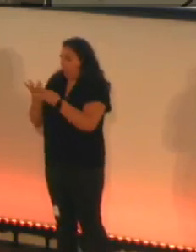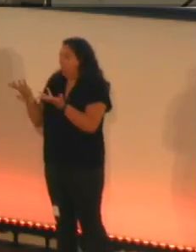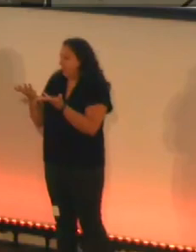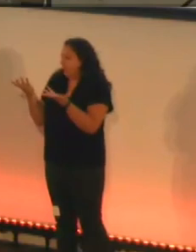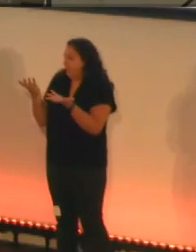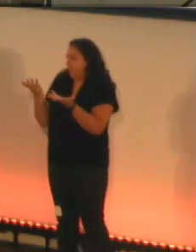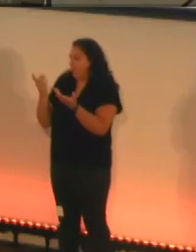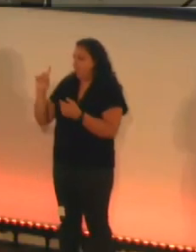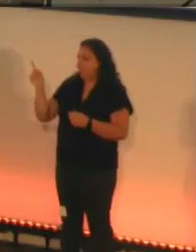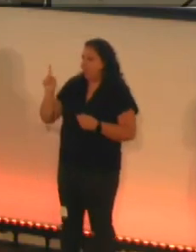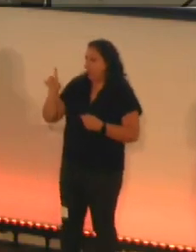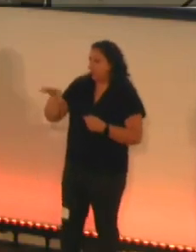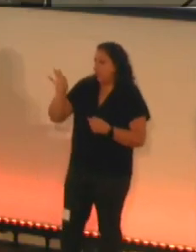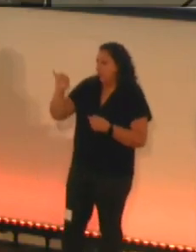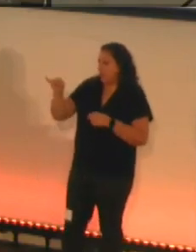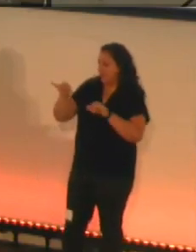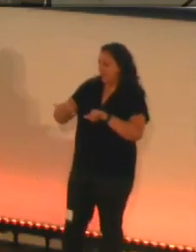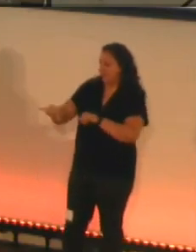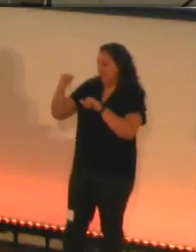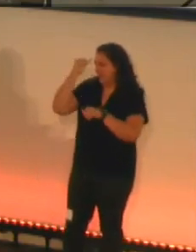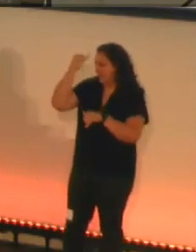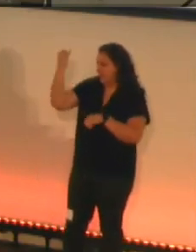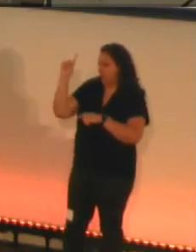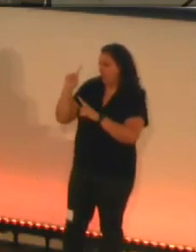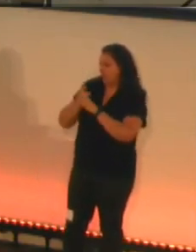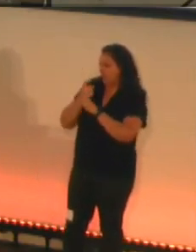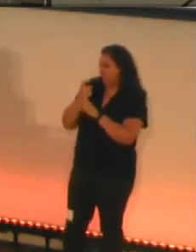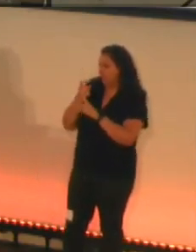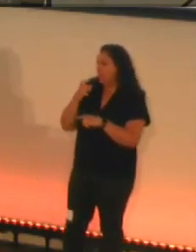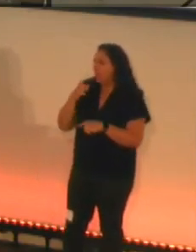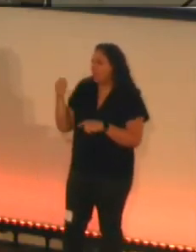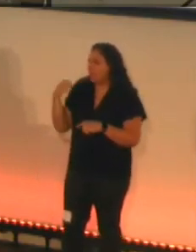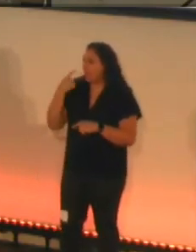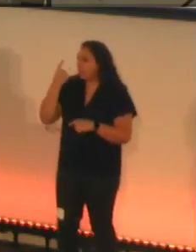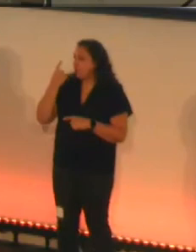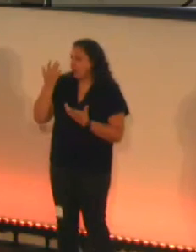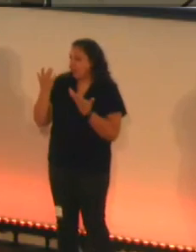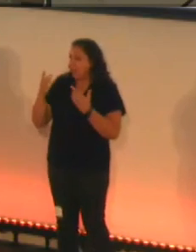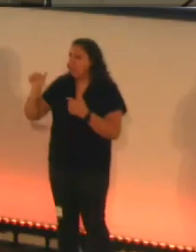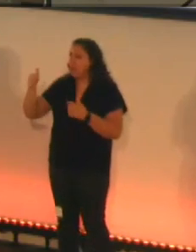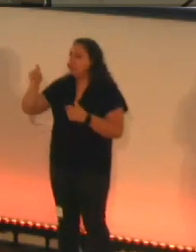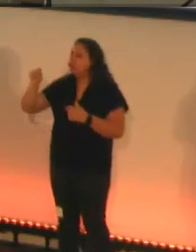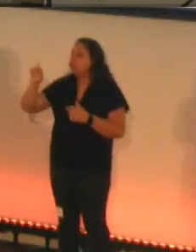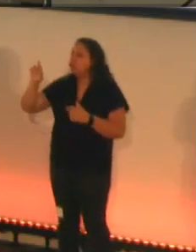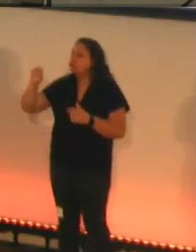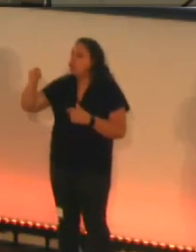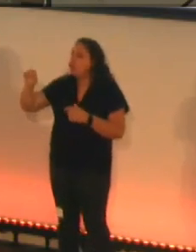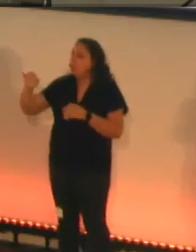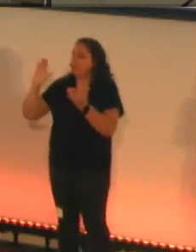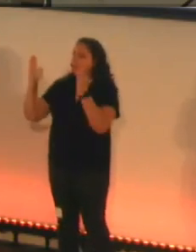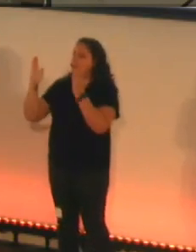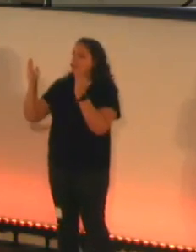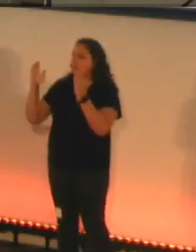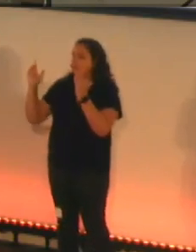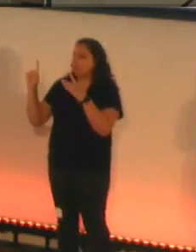where did you find that commonality was stemming from, and were there any other kind of trope analogies that people kind of brought up in